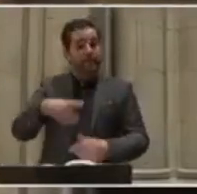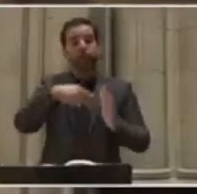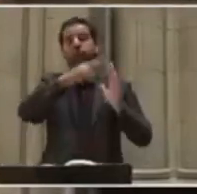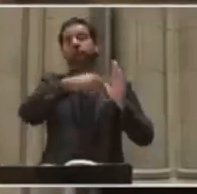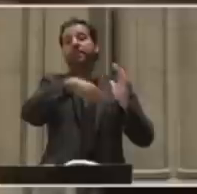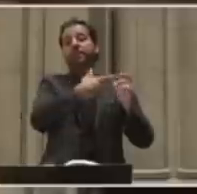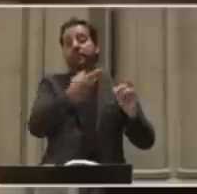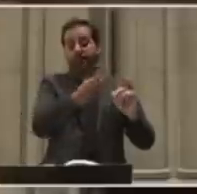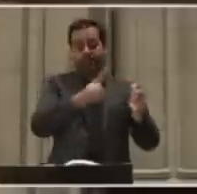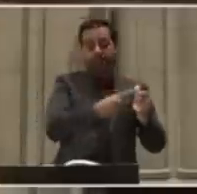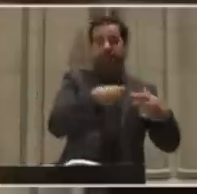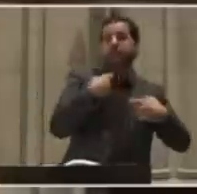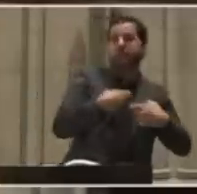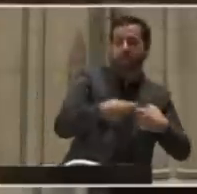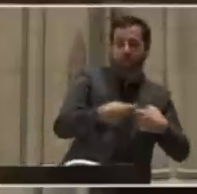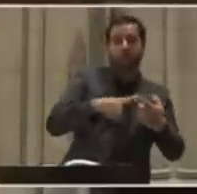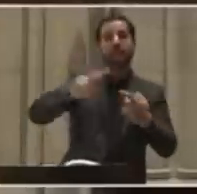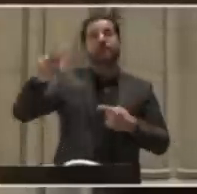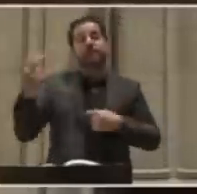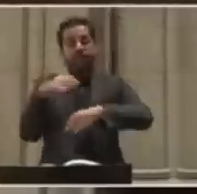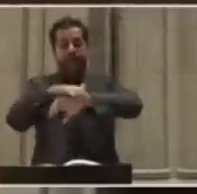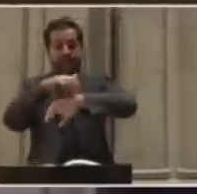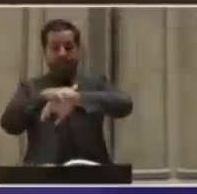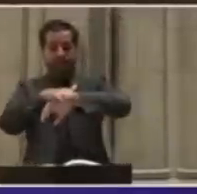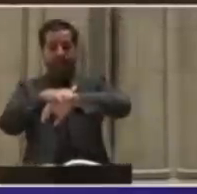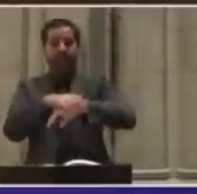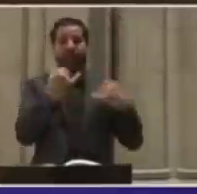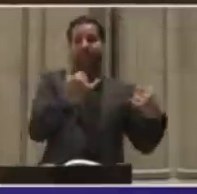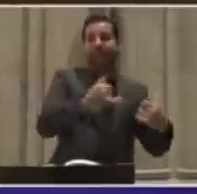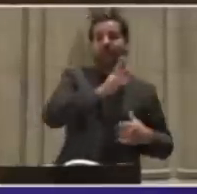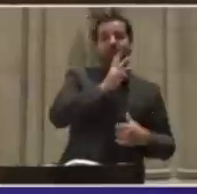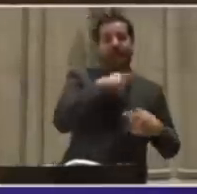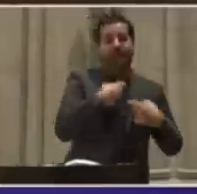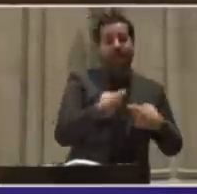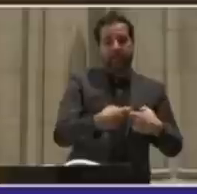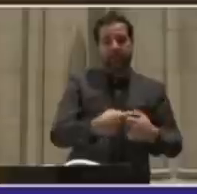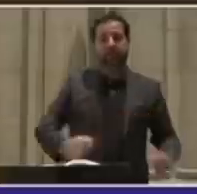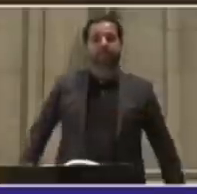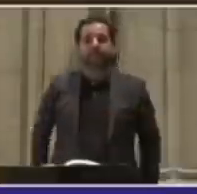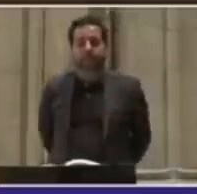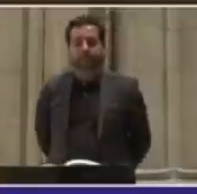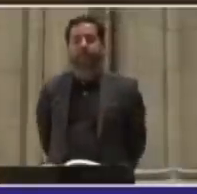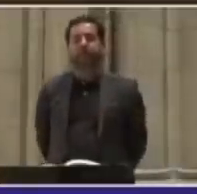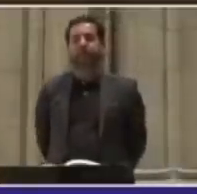Santo Evangelio de nuestro Señor Jesucristo, según Mateo. Gloria a ti, Cristo